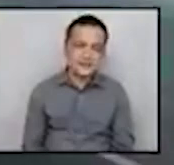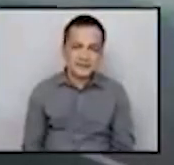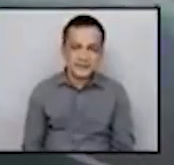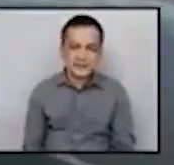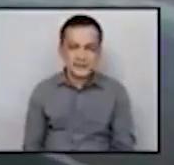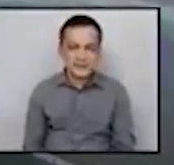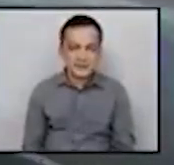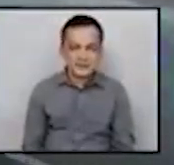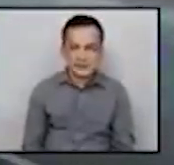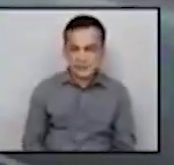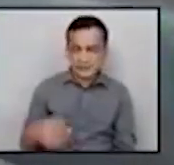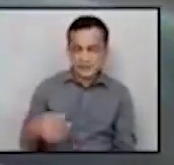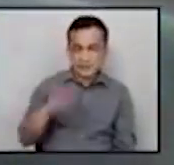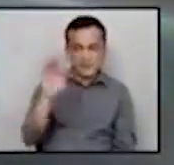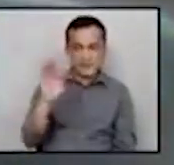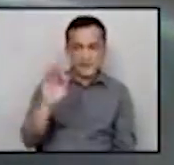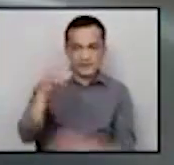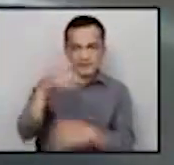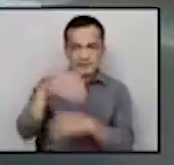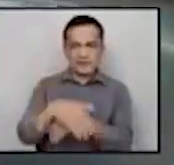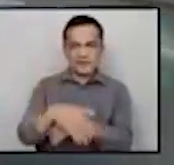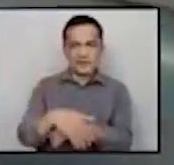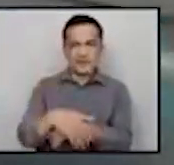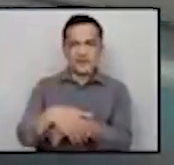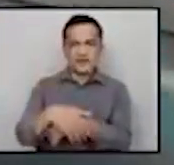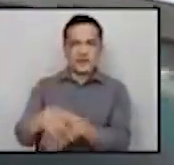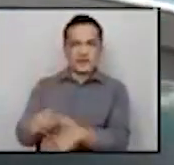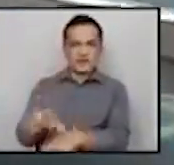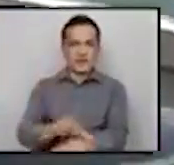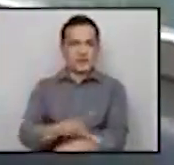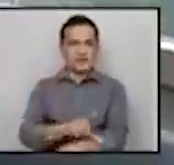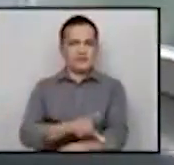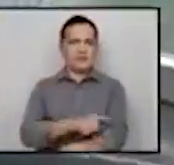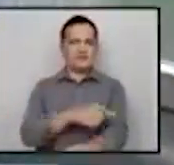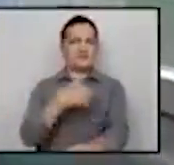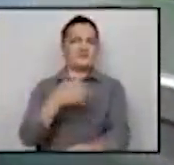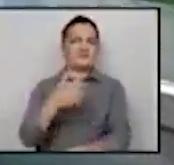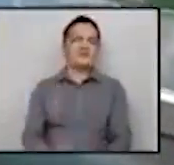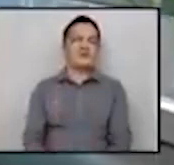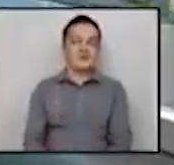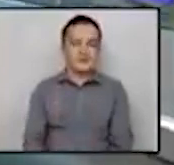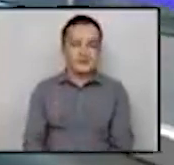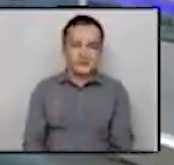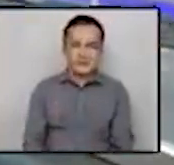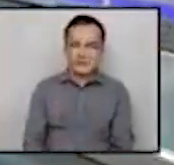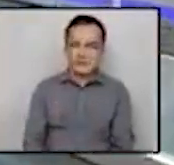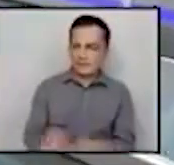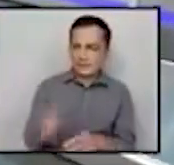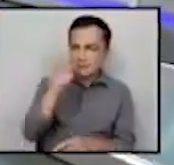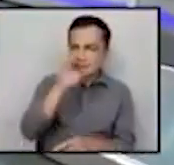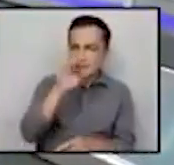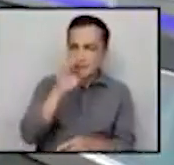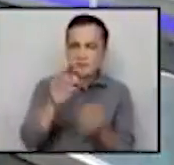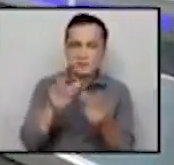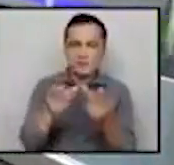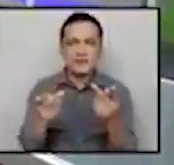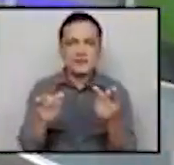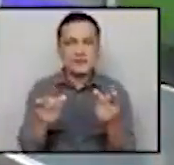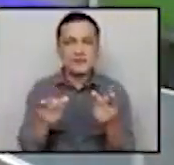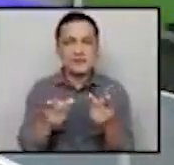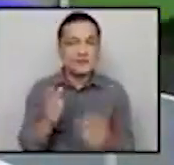Friday night and the lights are low. Looking out for a place to go.